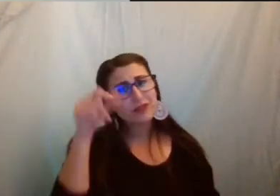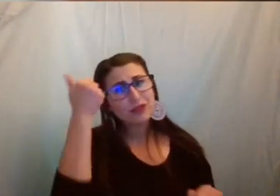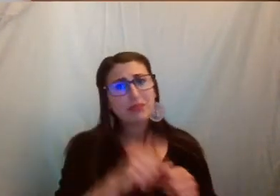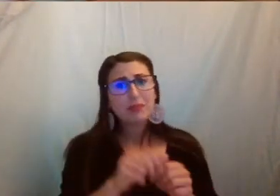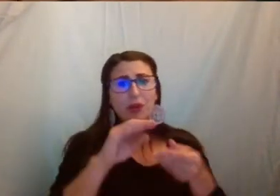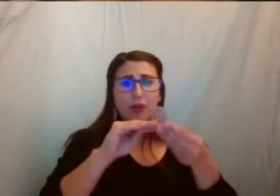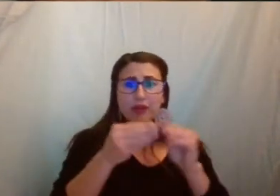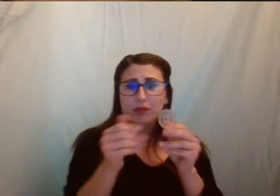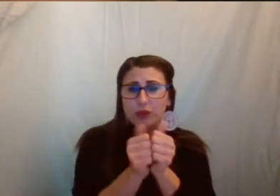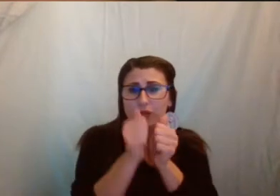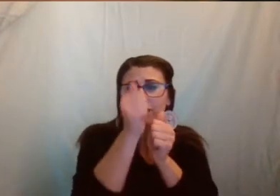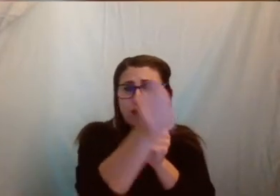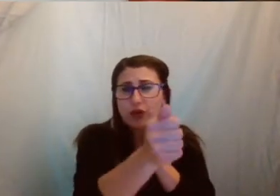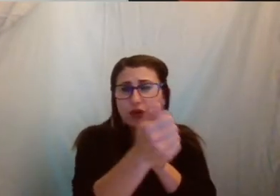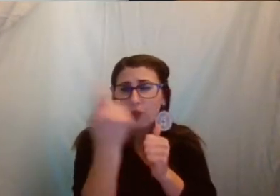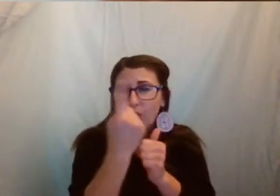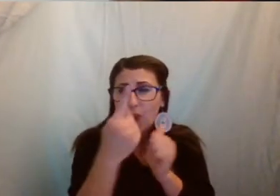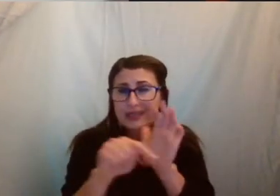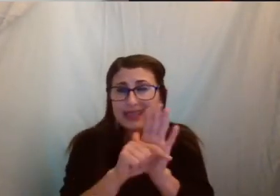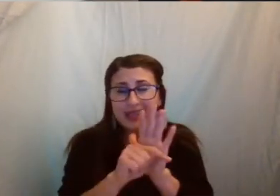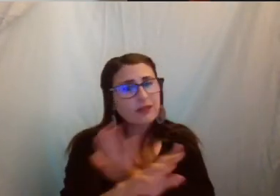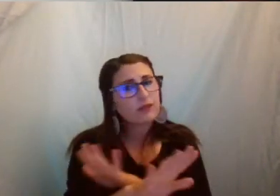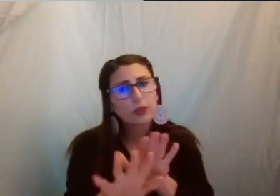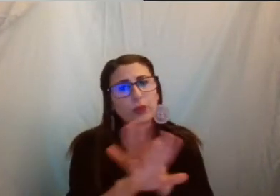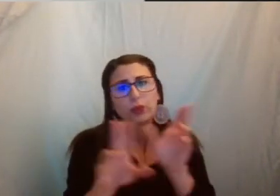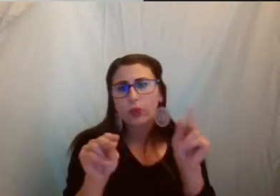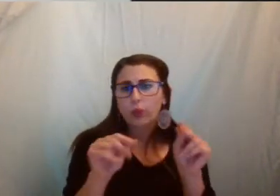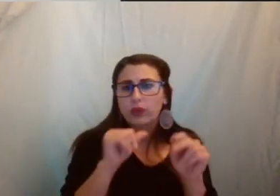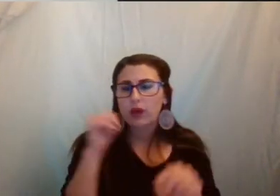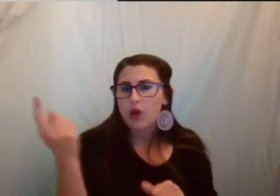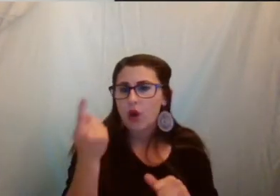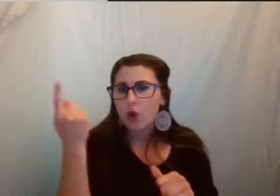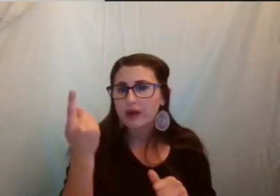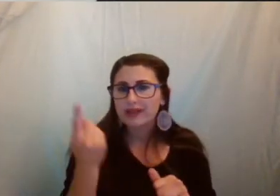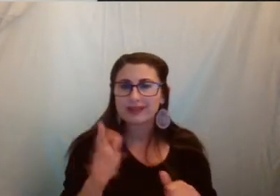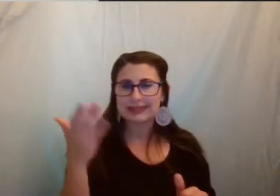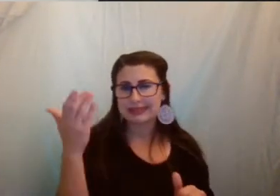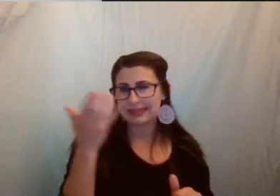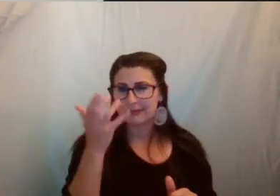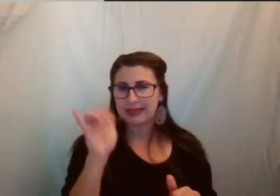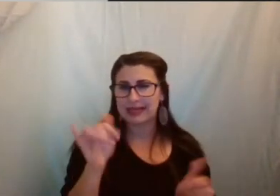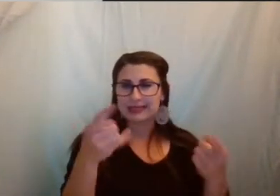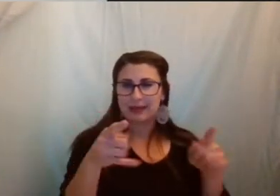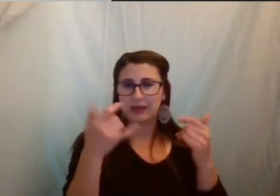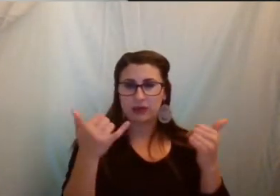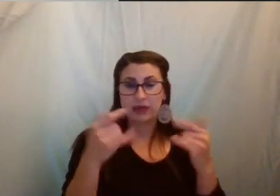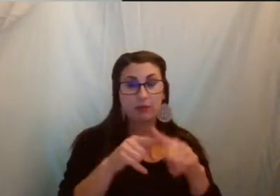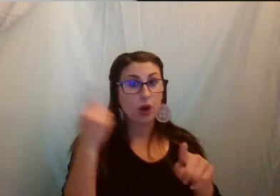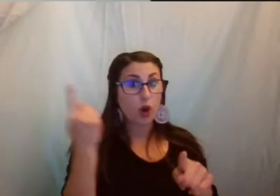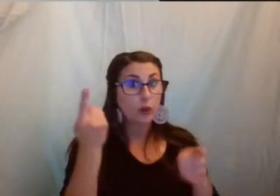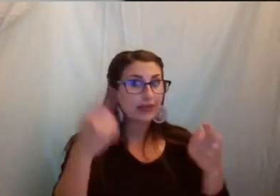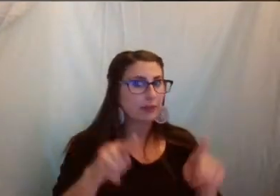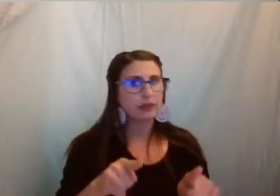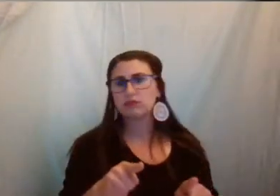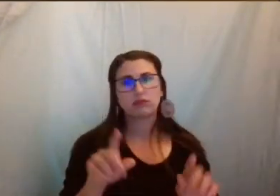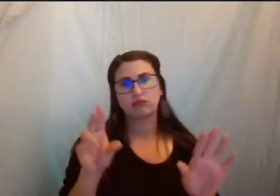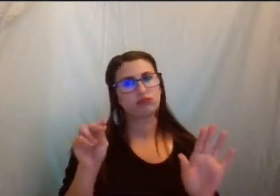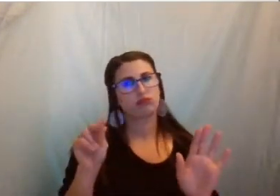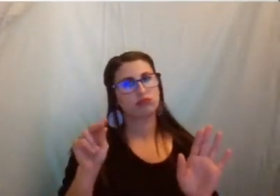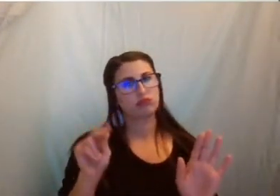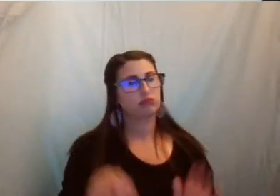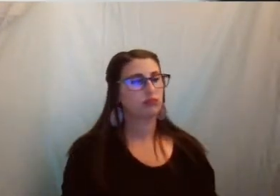And the number that's further away will not always be negative. It just seems like that's happening right now, but that will not always be the case.